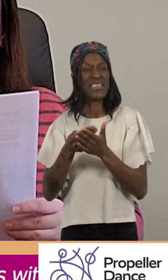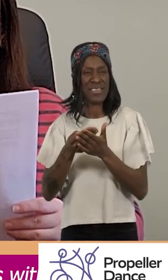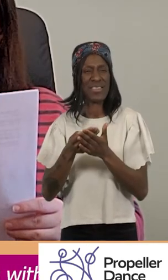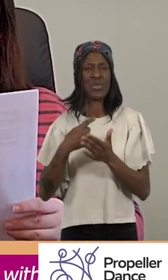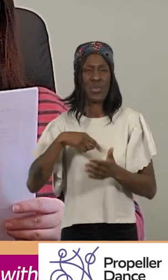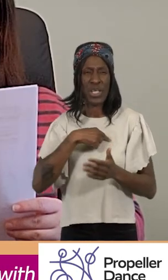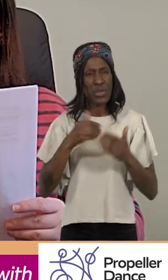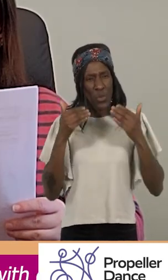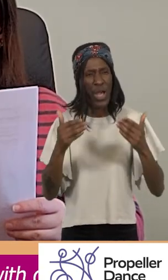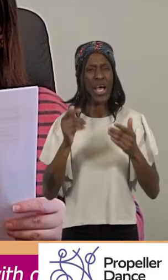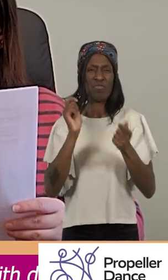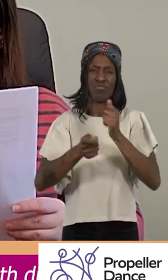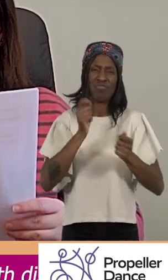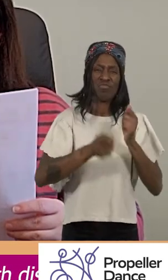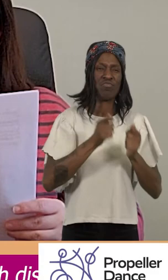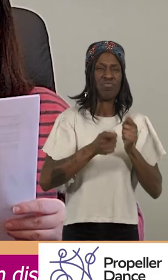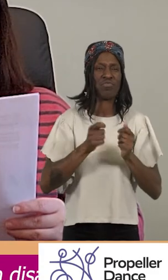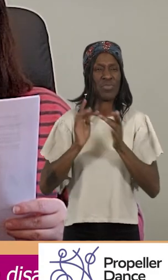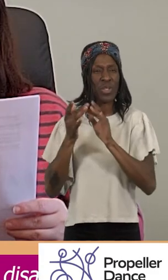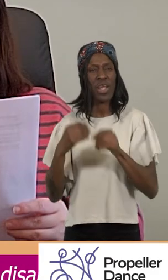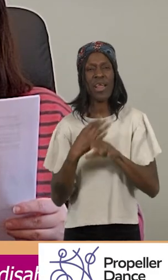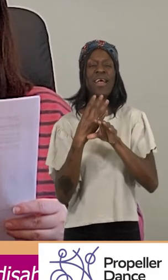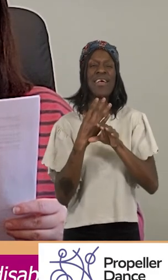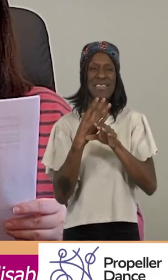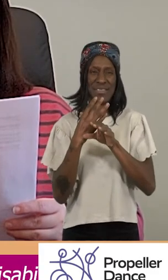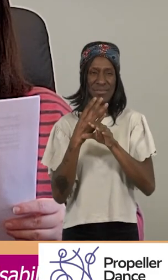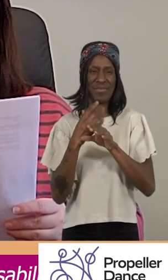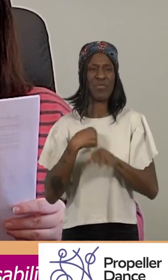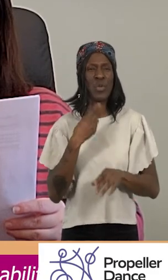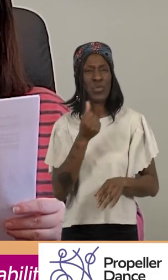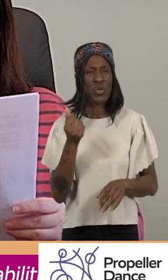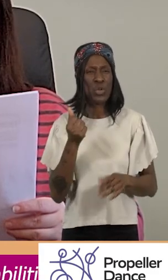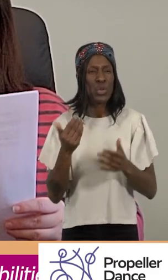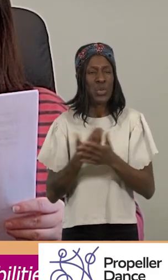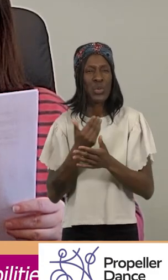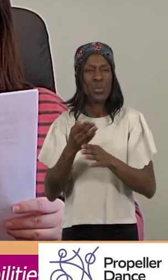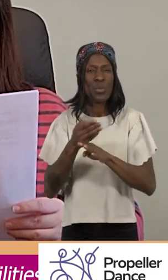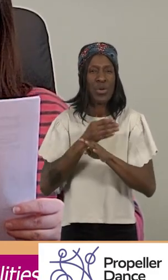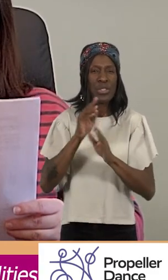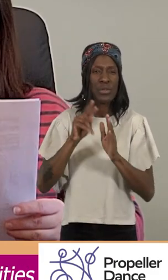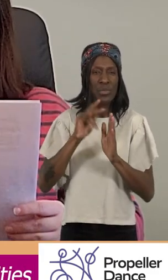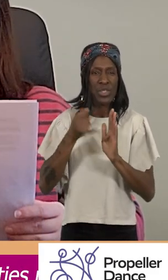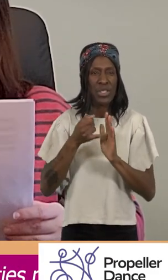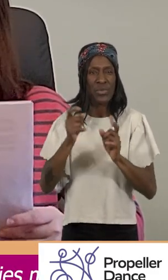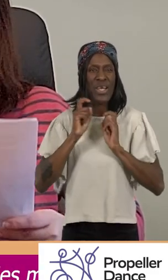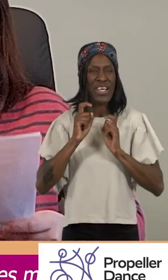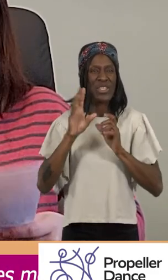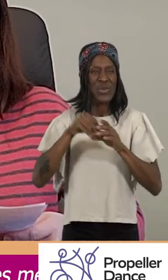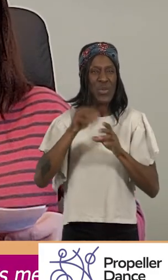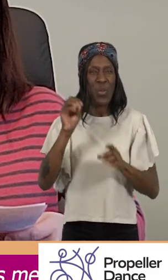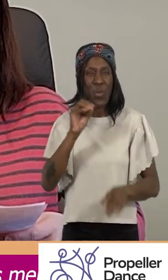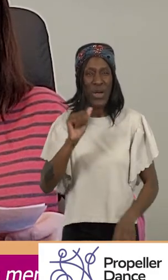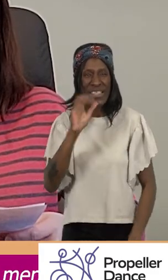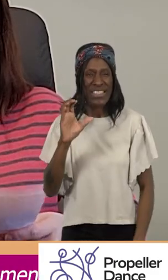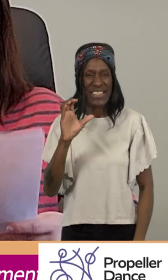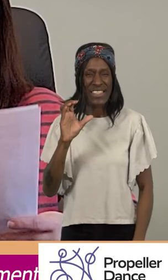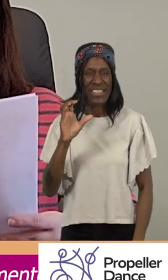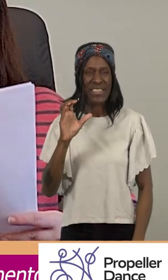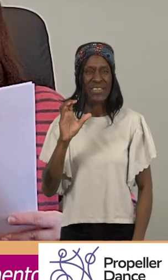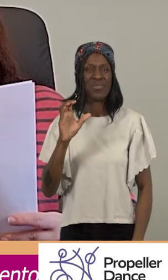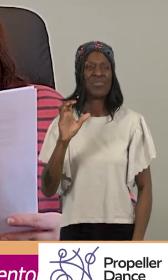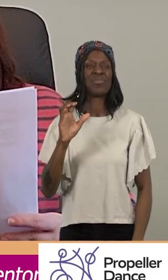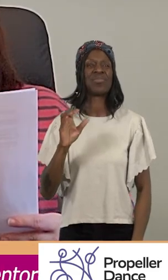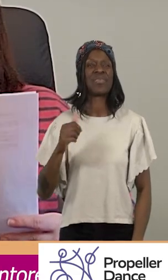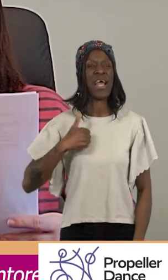the adaptations that we needed to make. We received a few new project grants, including OAC Arts Response